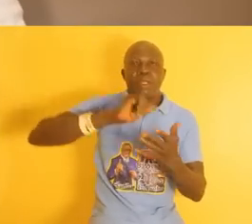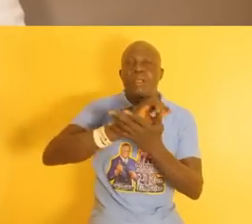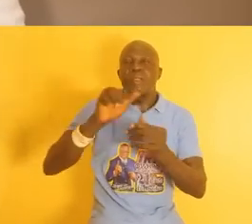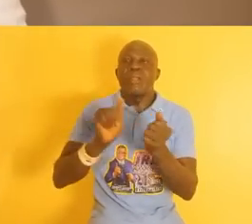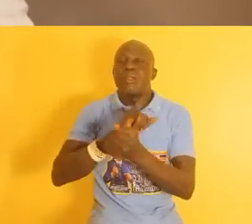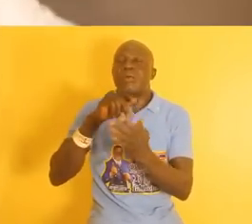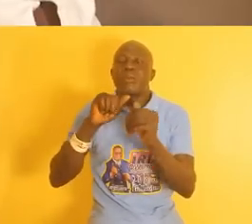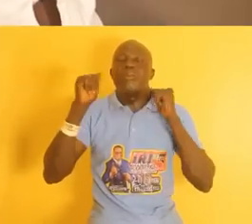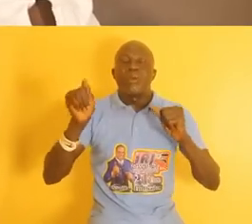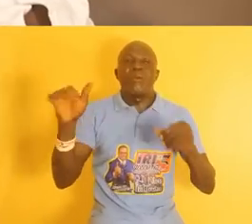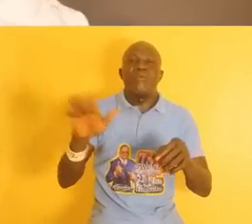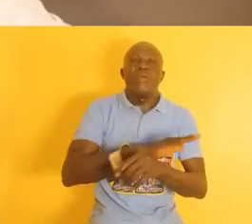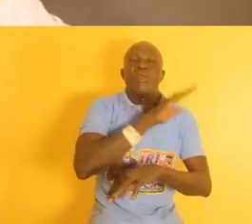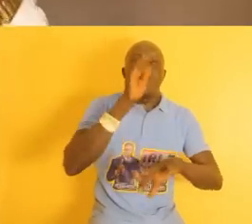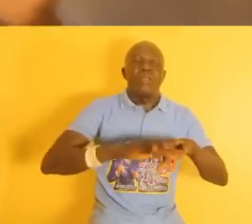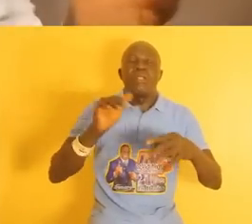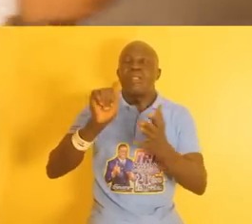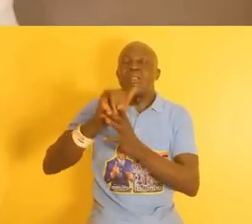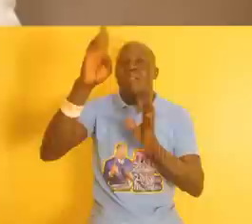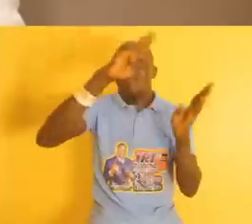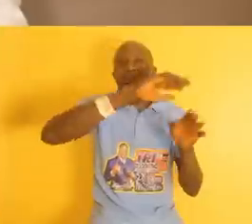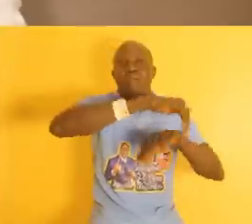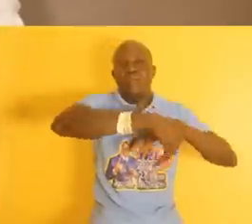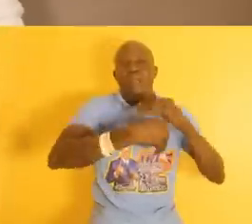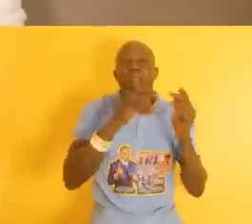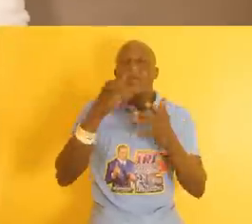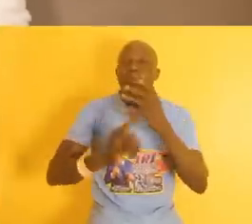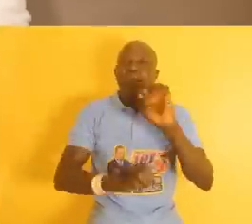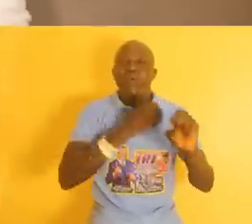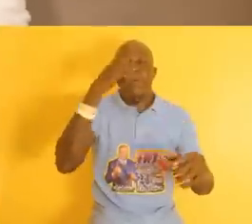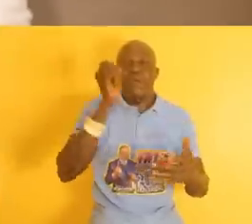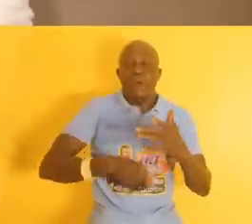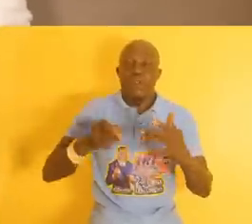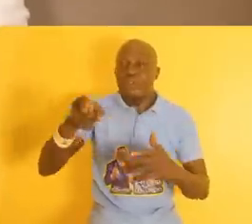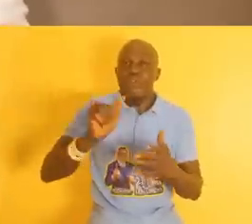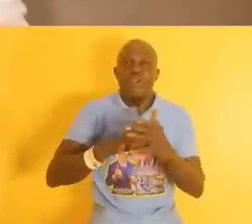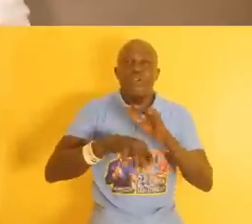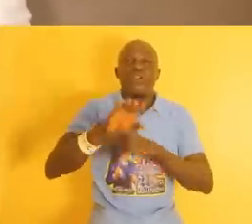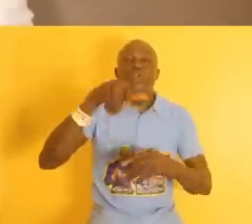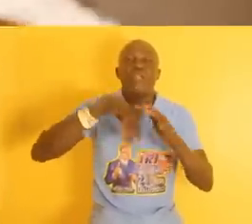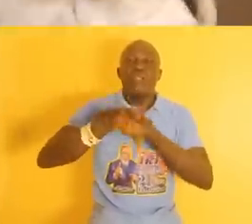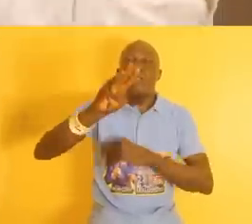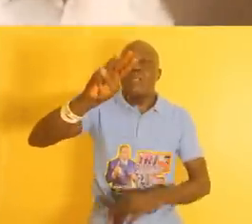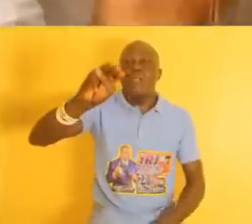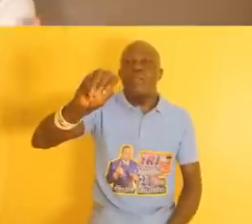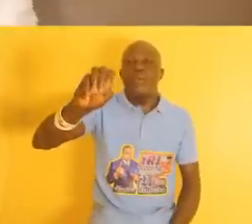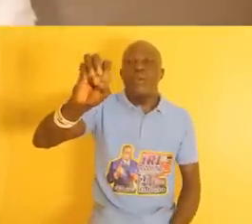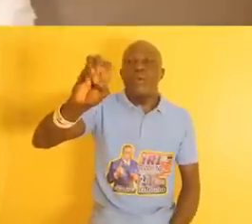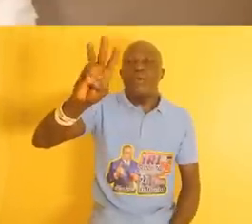headquarters meet the prophet. It will be powerful. In the evening, whatever concern costs you, you in Mowe, Shagam,